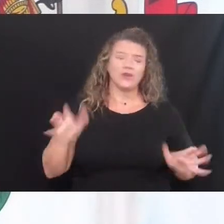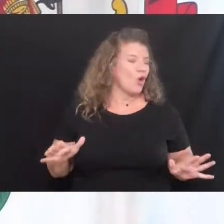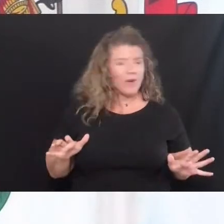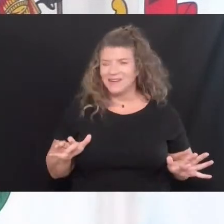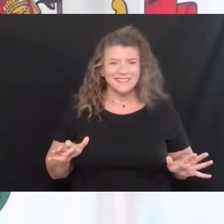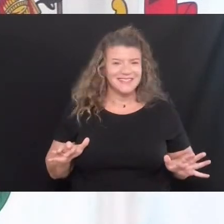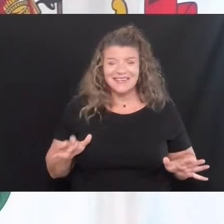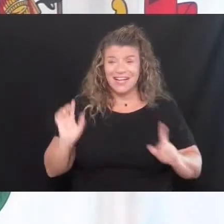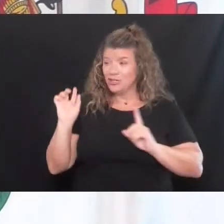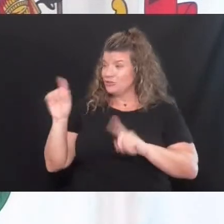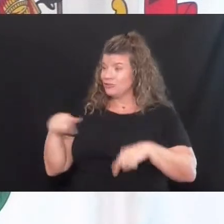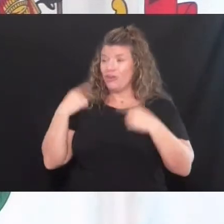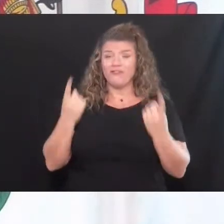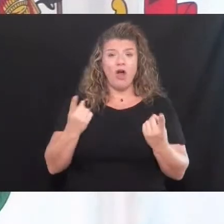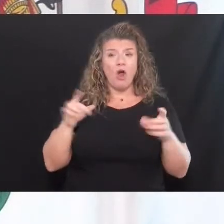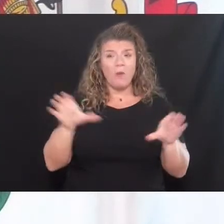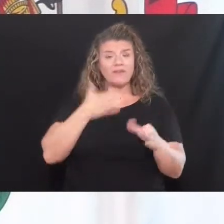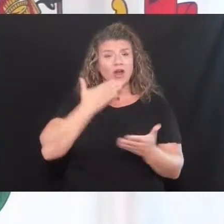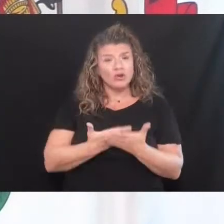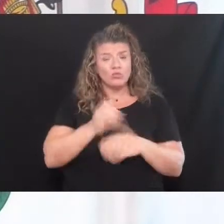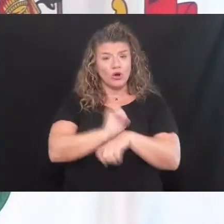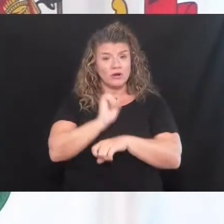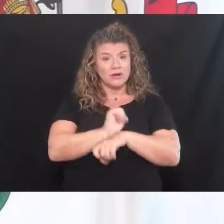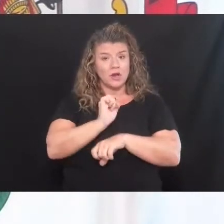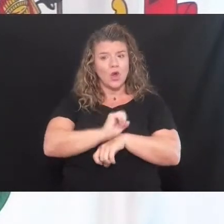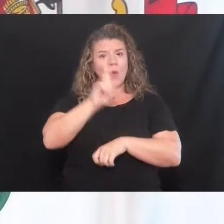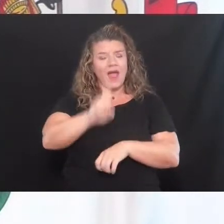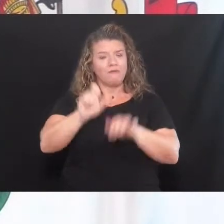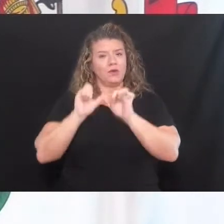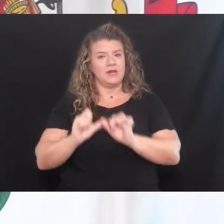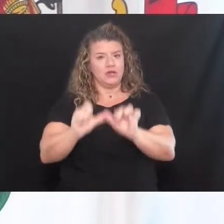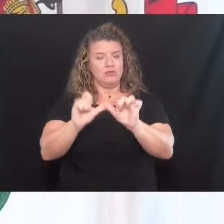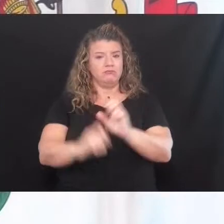too good. We've got to get across the finish line.